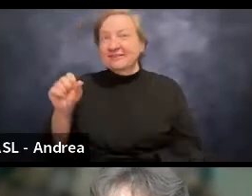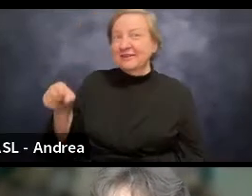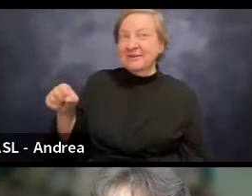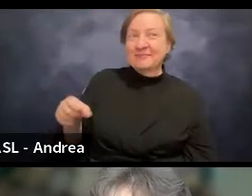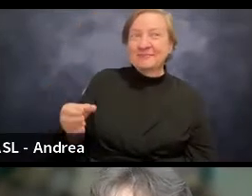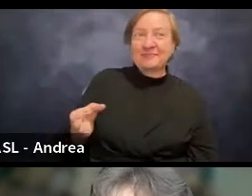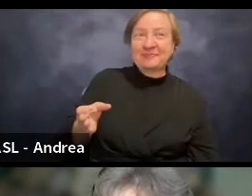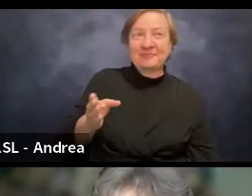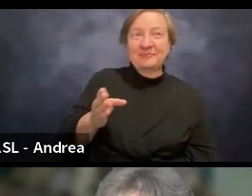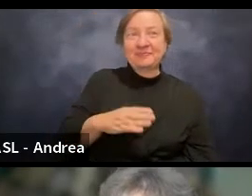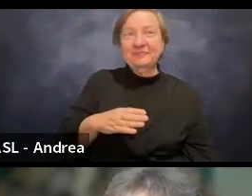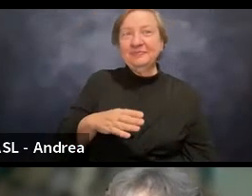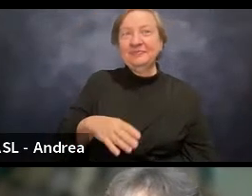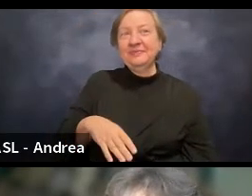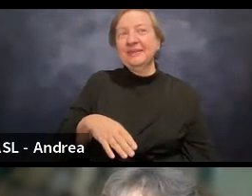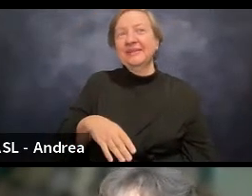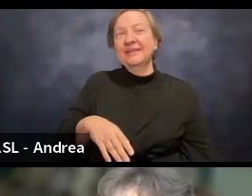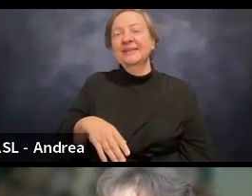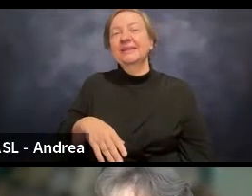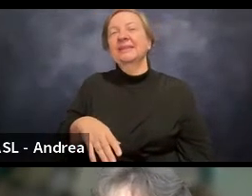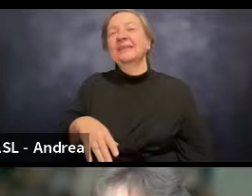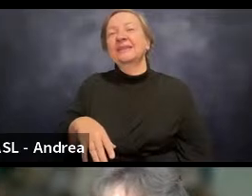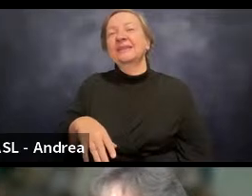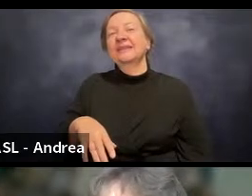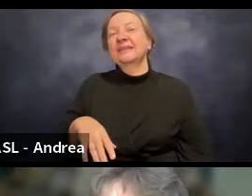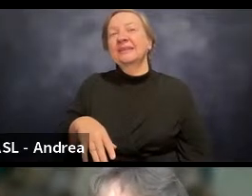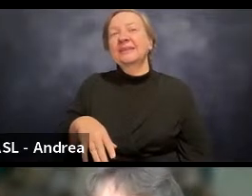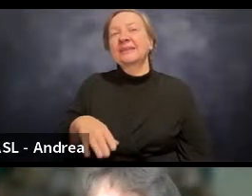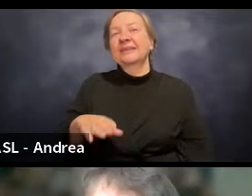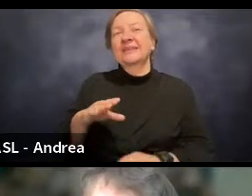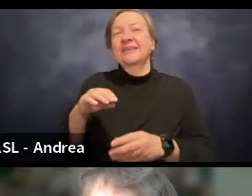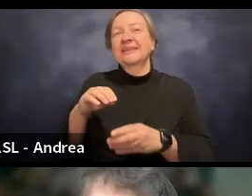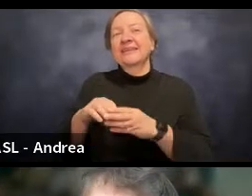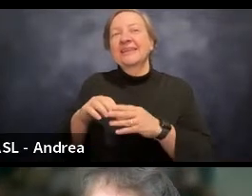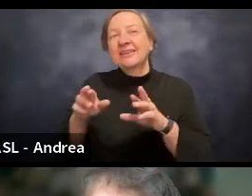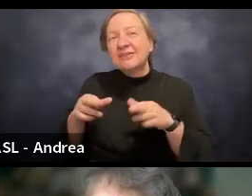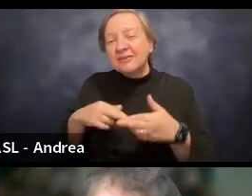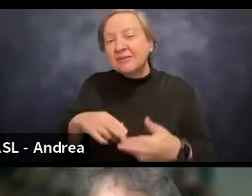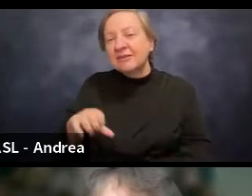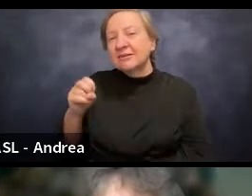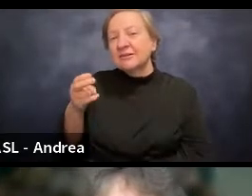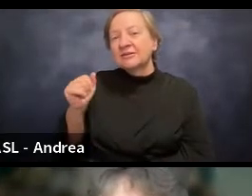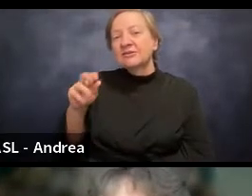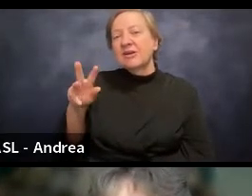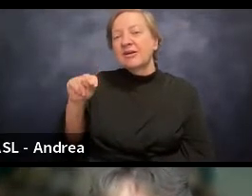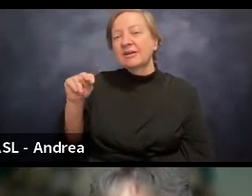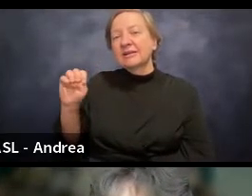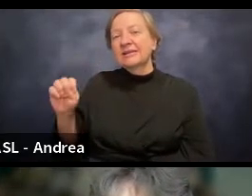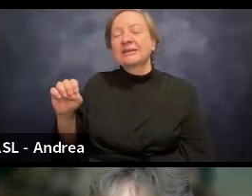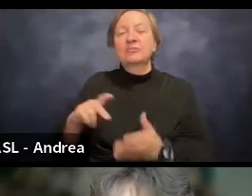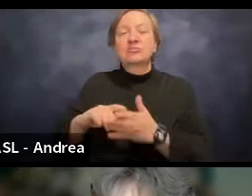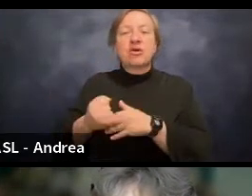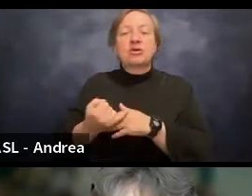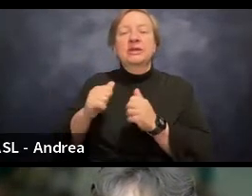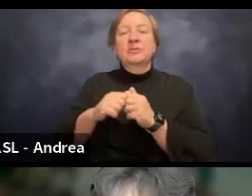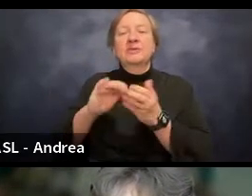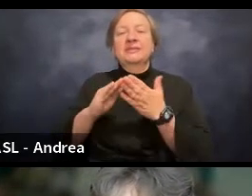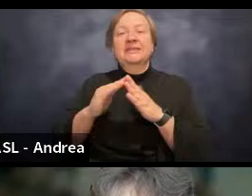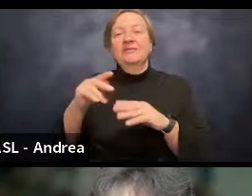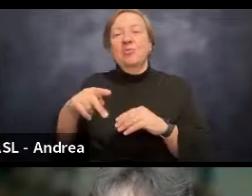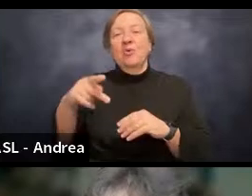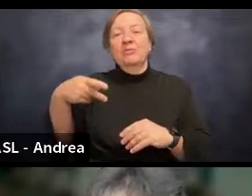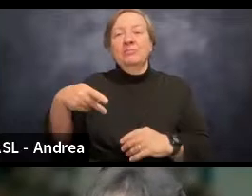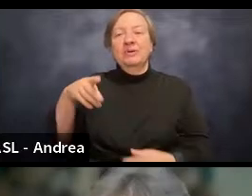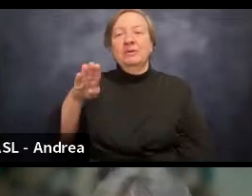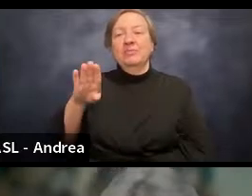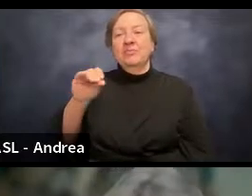Not too late. Shania That is. Posey, project manager with the City of Portland, but I